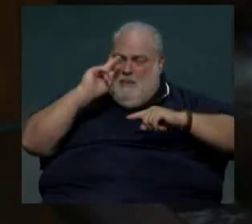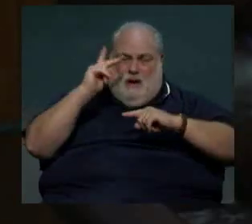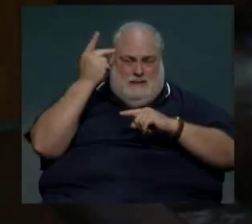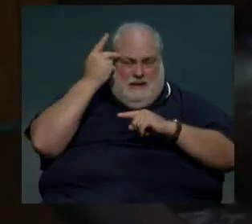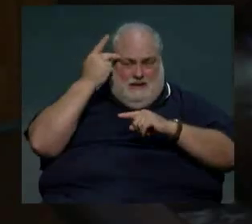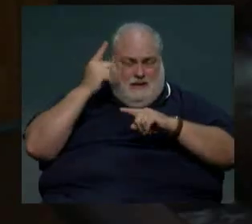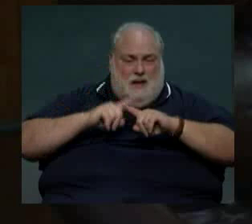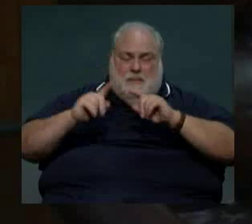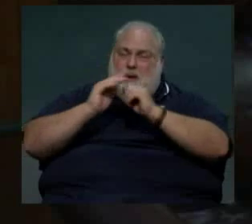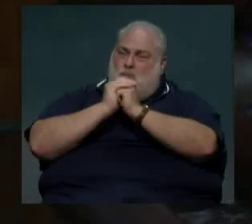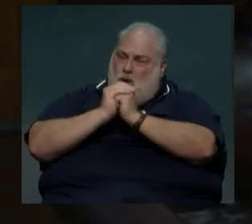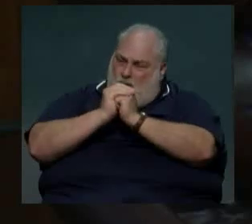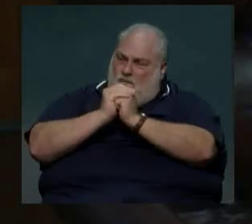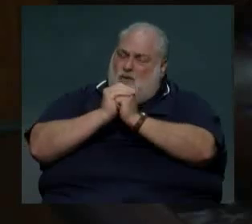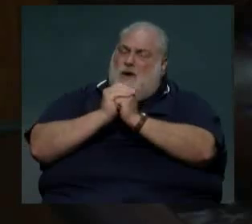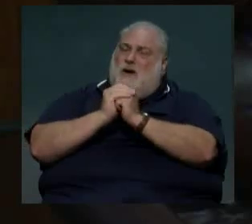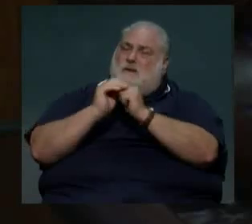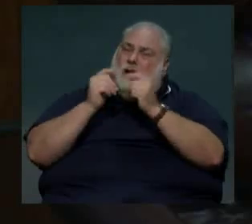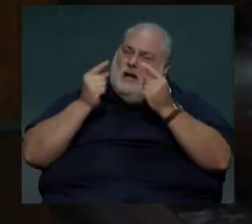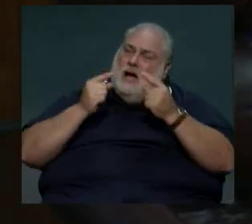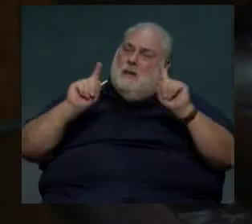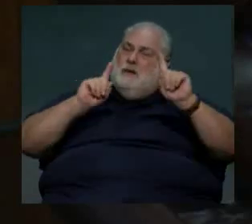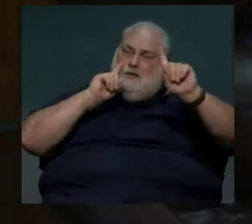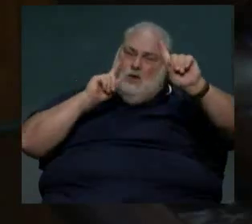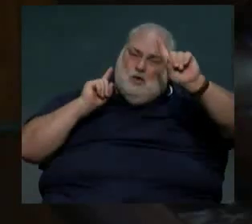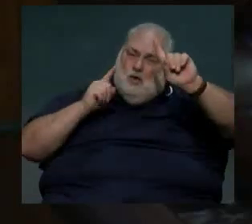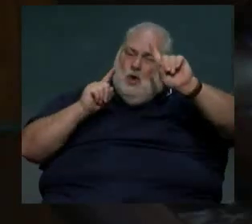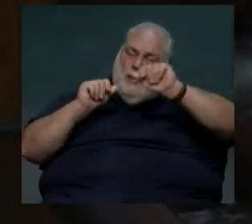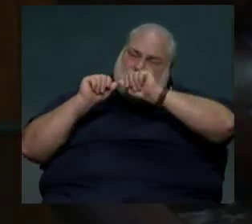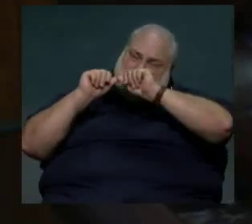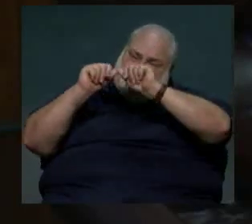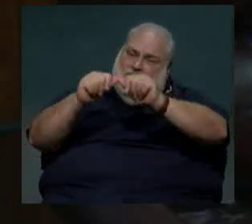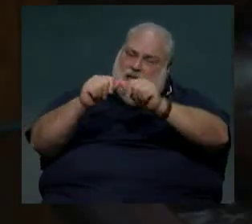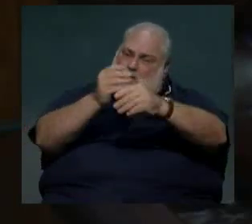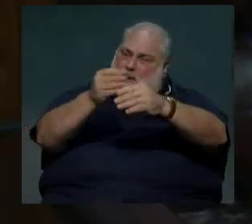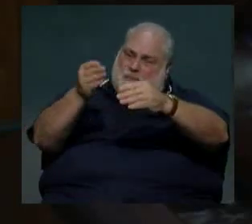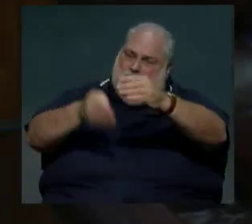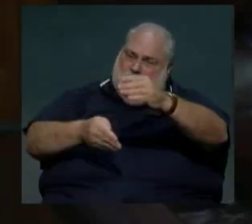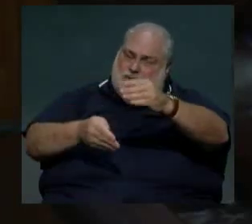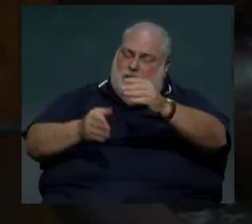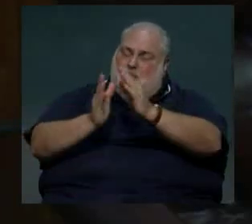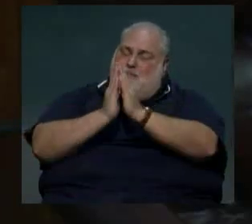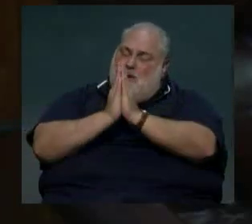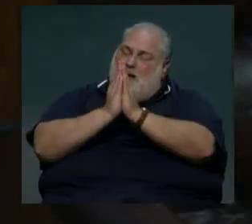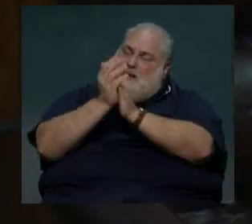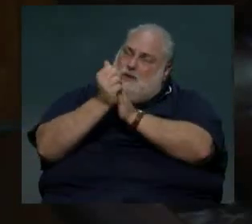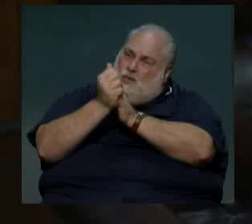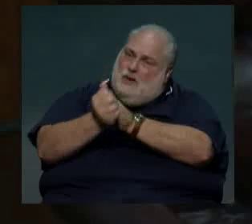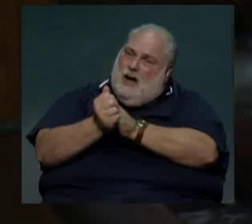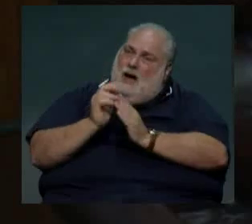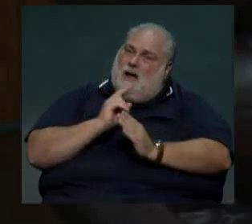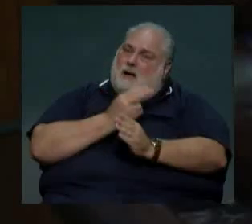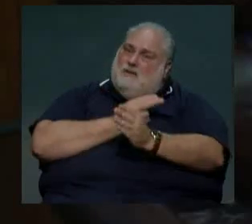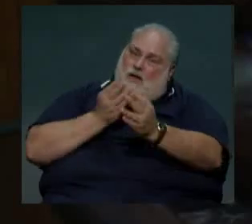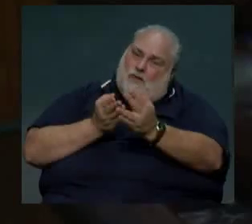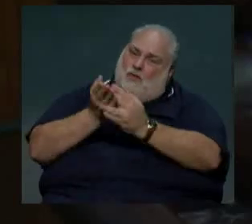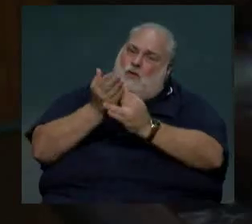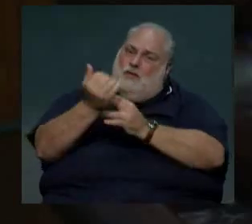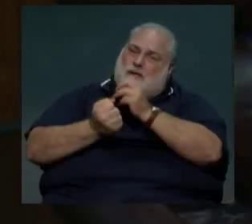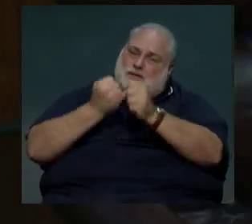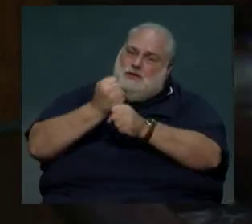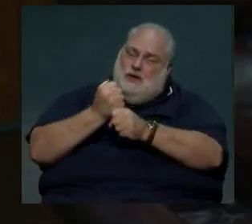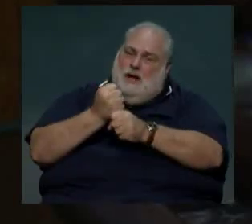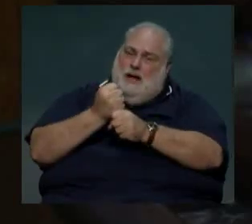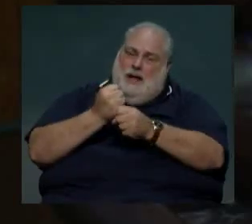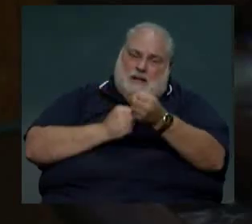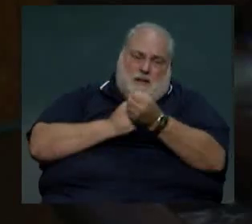we must be prayerful to accomplish our goals and steady the course to completion. I pray that you guide us through the next year. Be with our